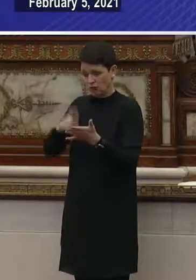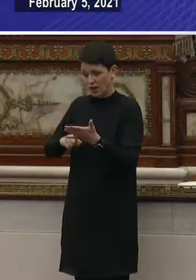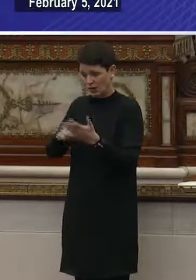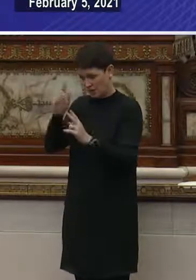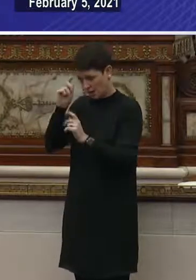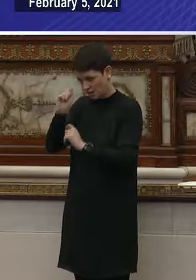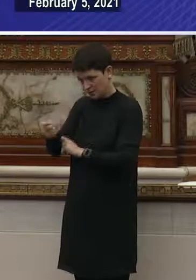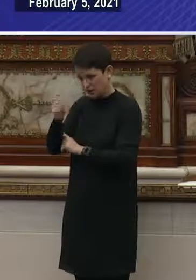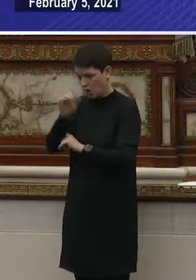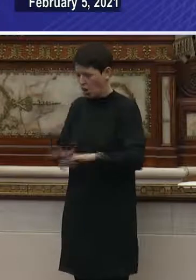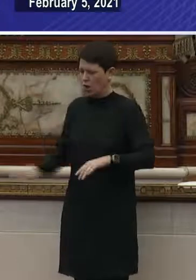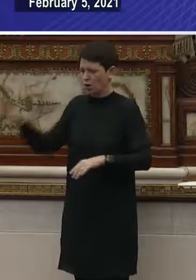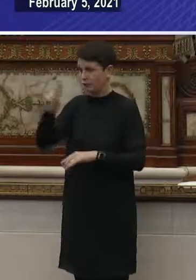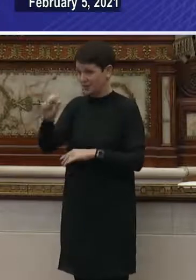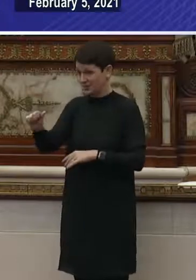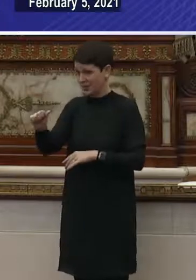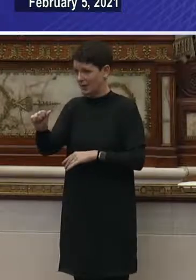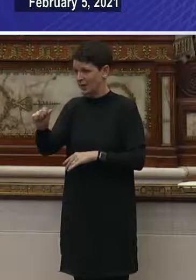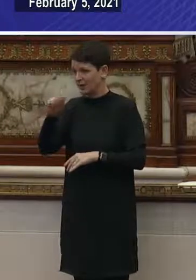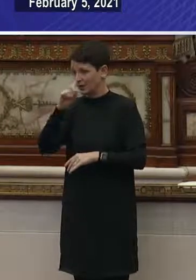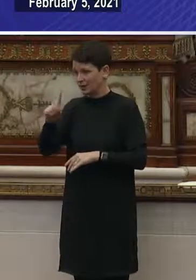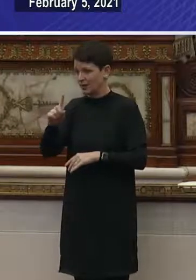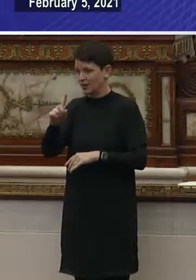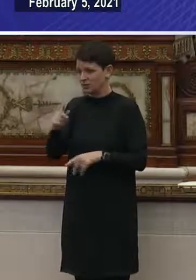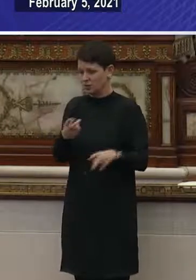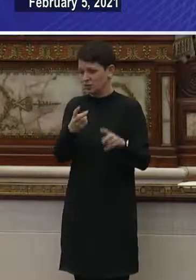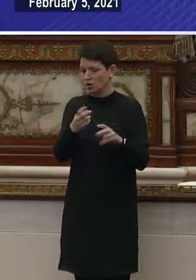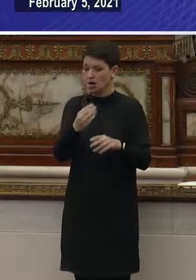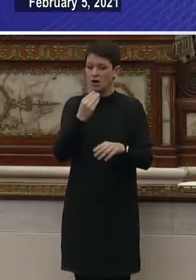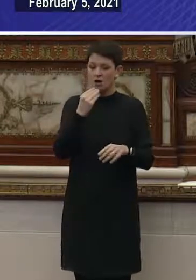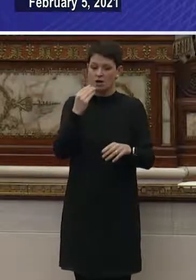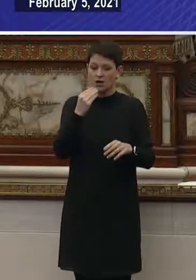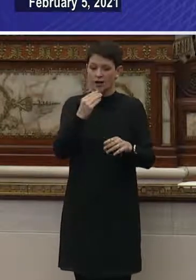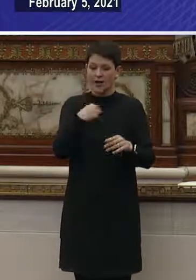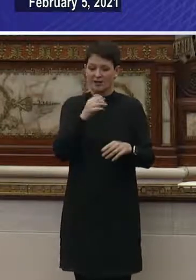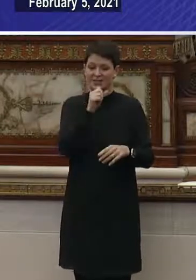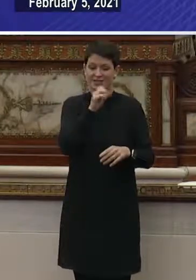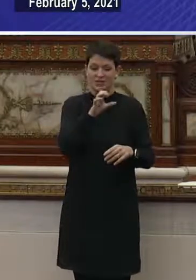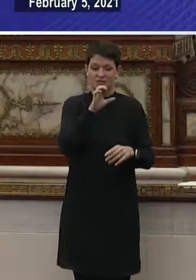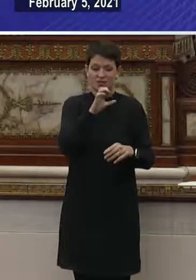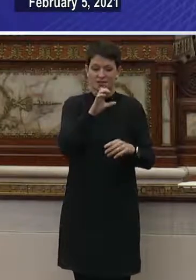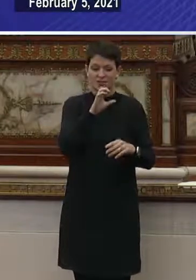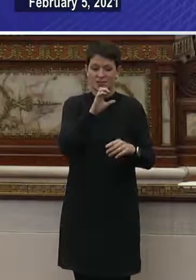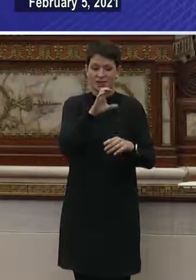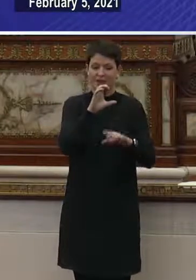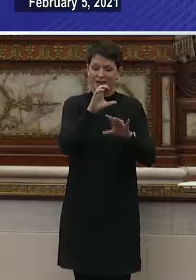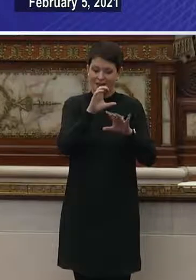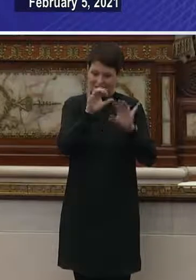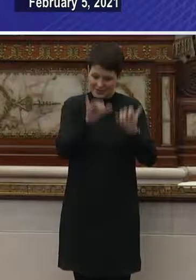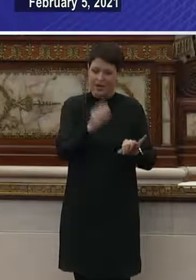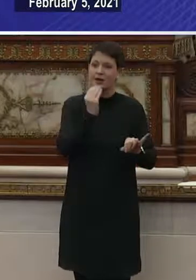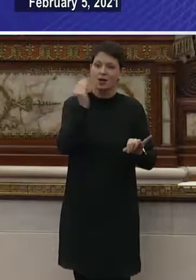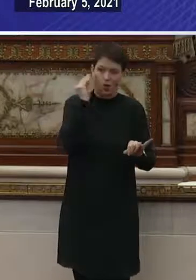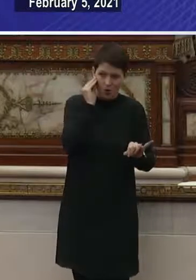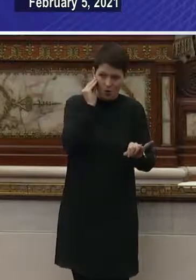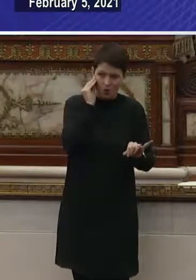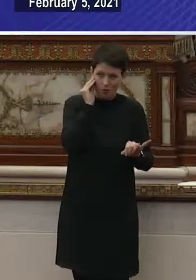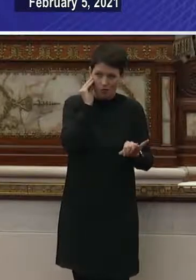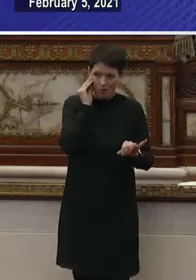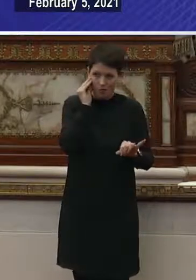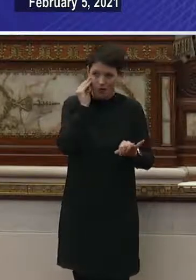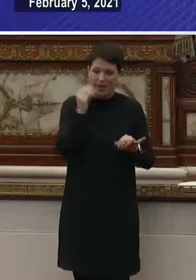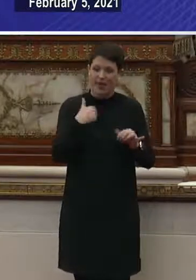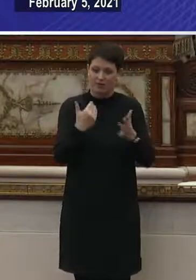for across the nation is the transition from having seniors age in place in their home, creating a